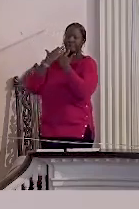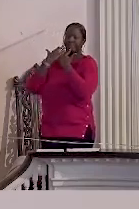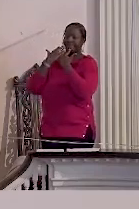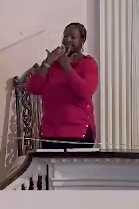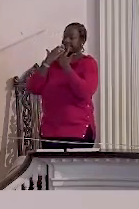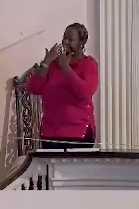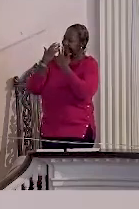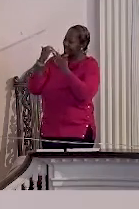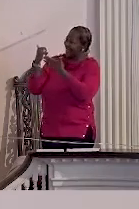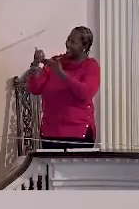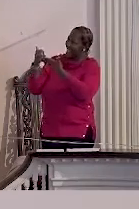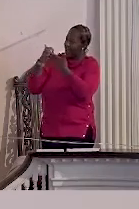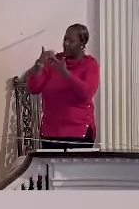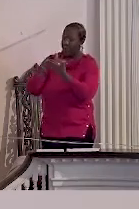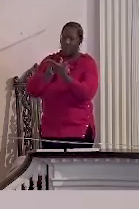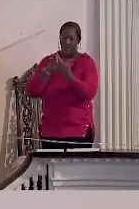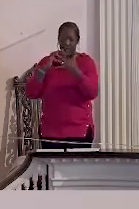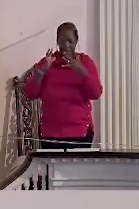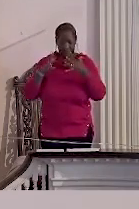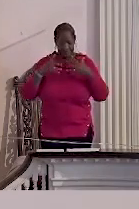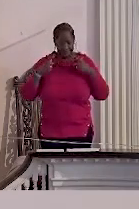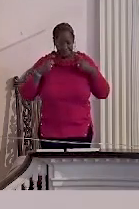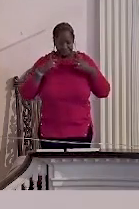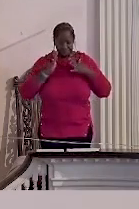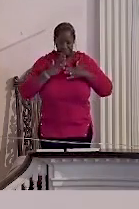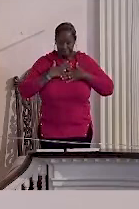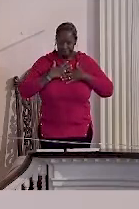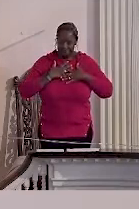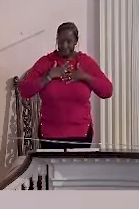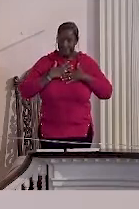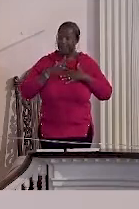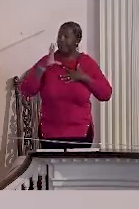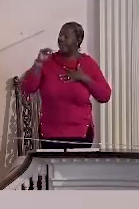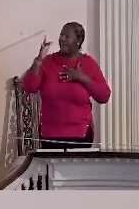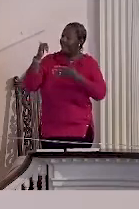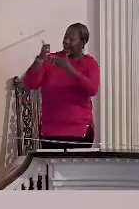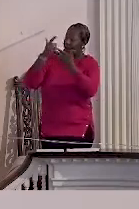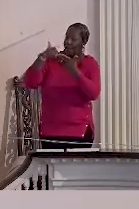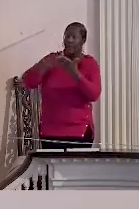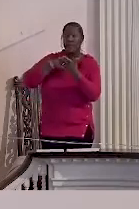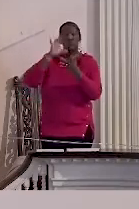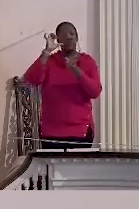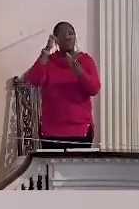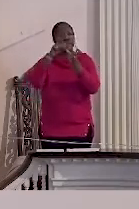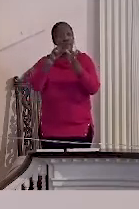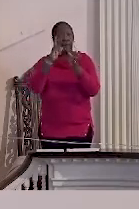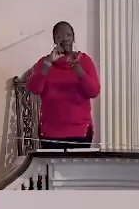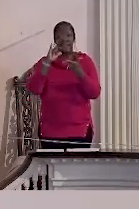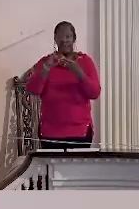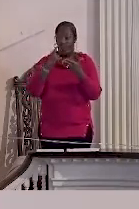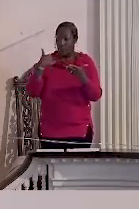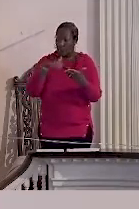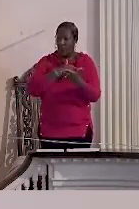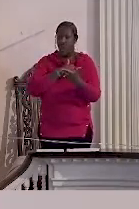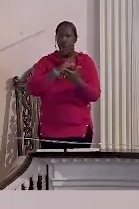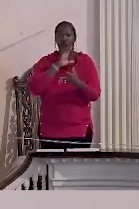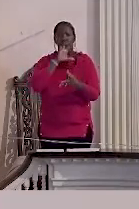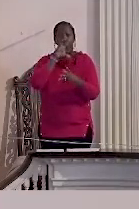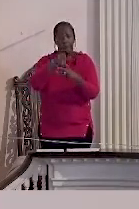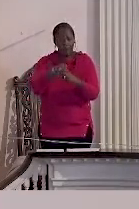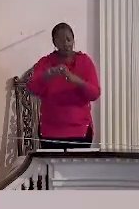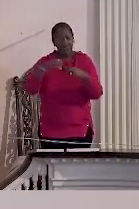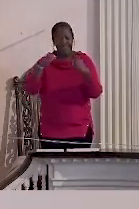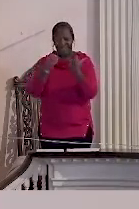Help us hold it all, and help us remember that we are part of everything that